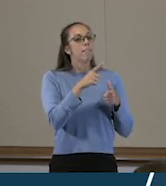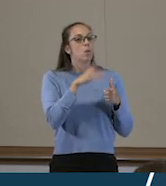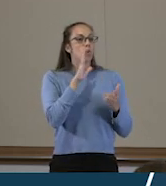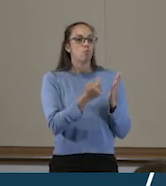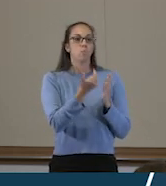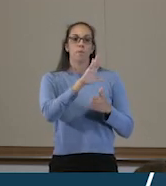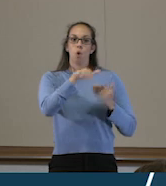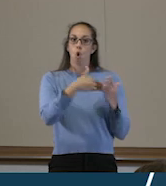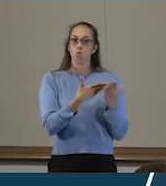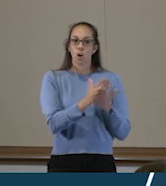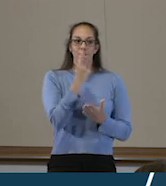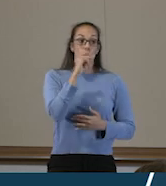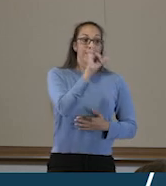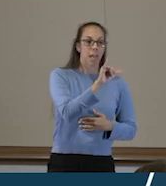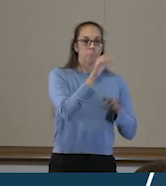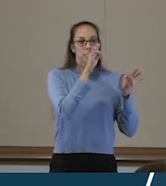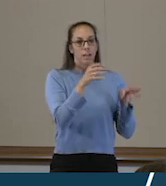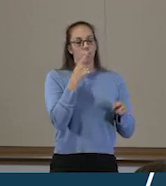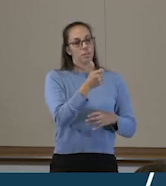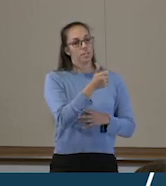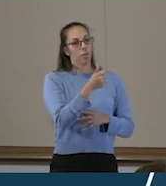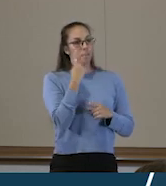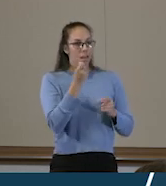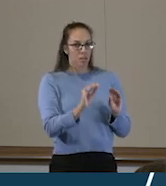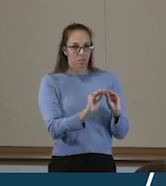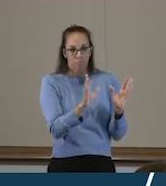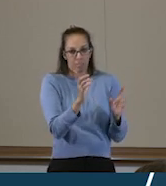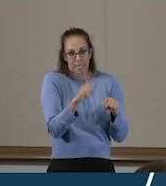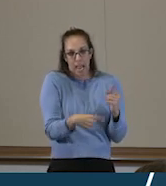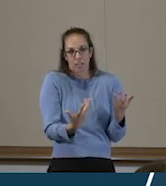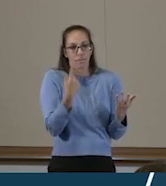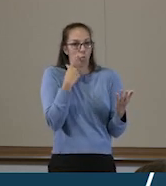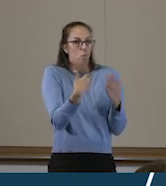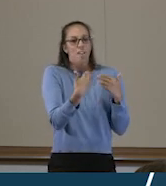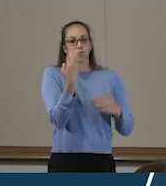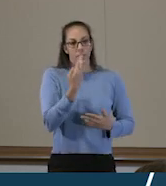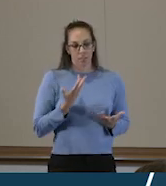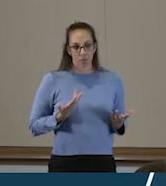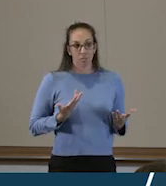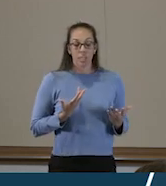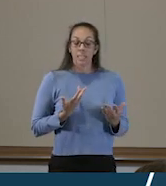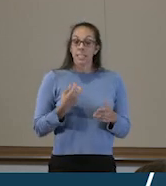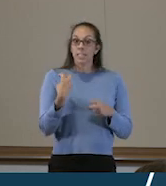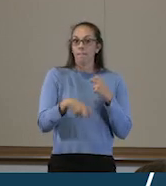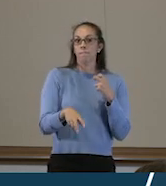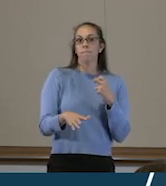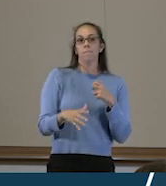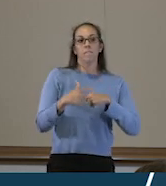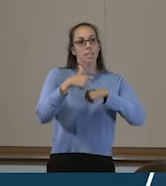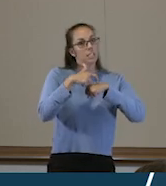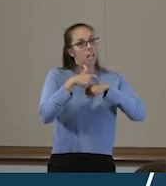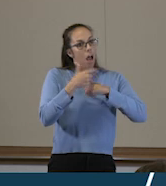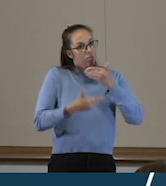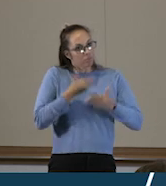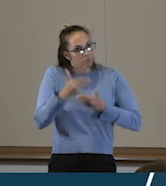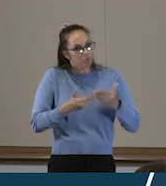unwindings. I'm doing unwindings as we speak. It's very difficult. It's a time-consuming process.